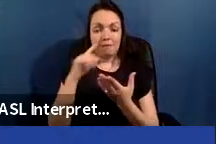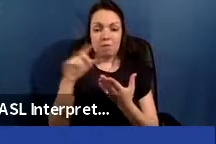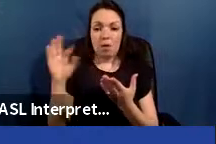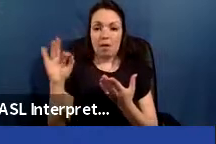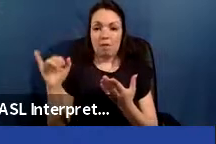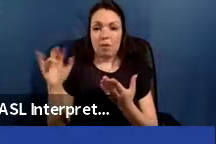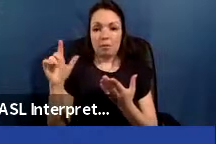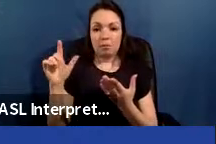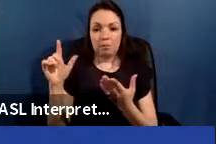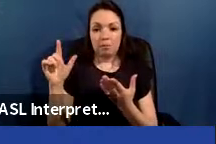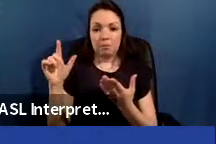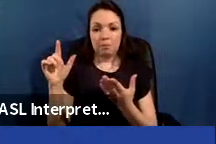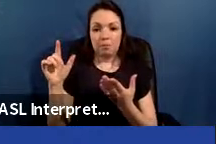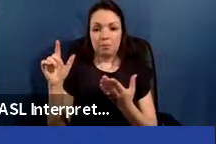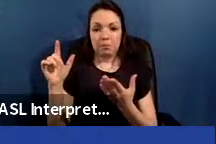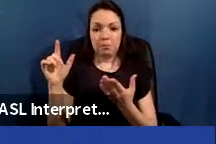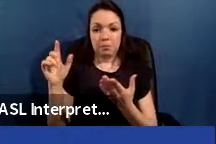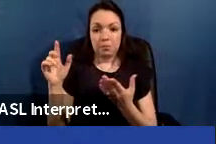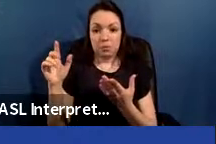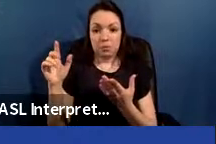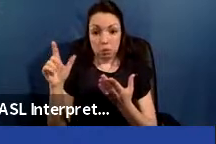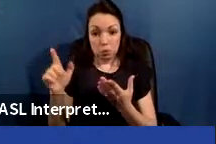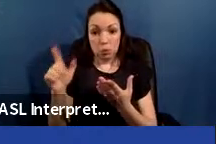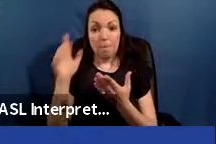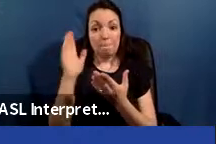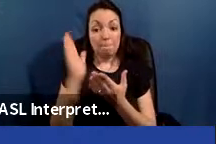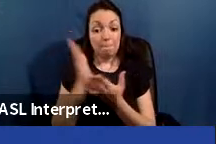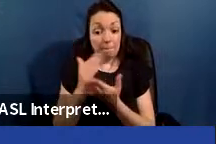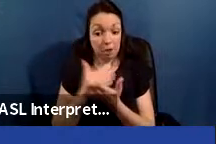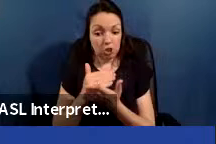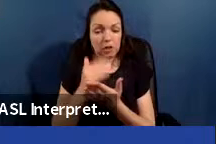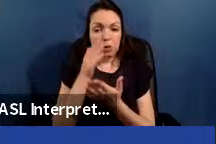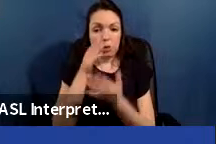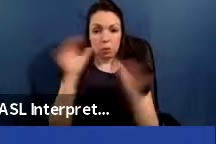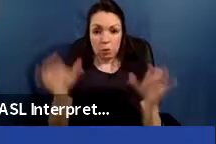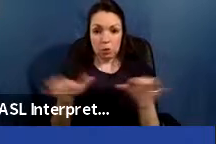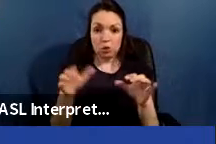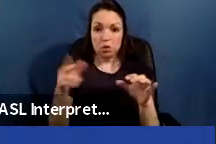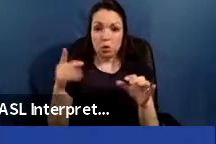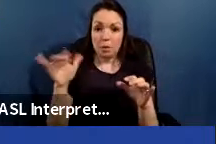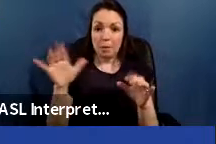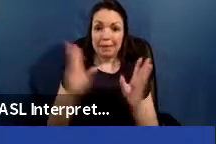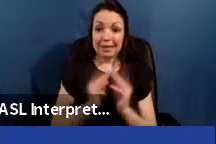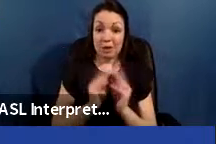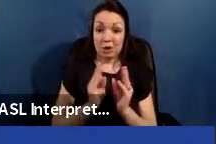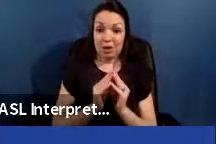then we'll conduct the public hearings before board approval on the capital project.